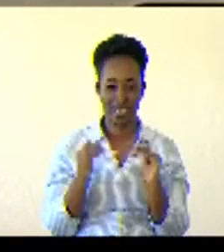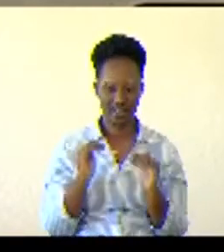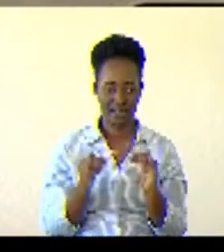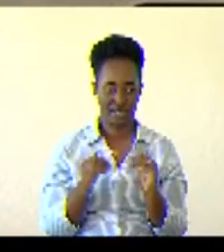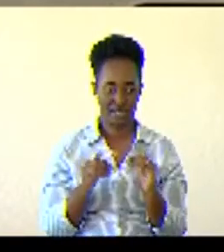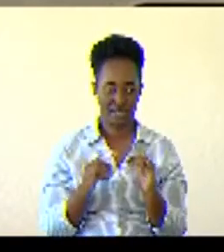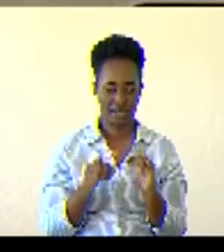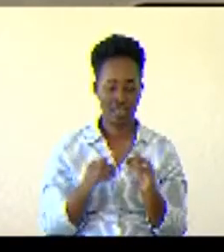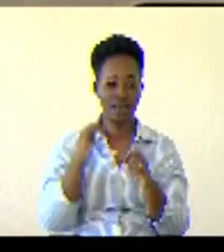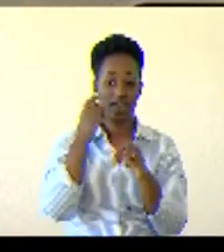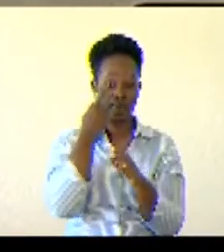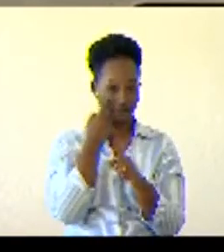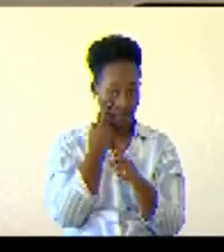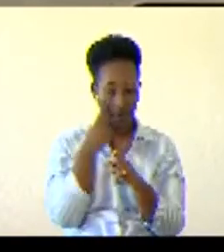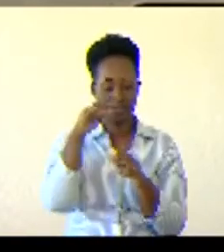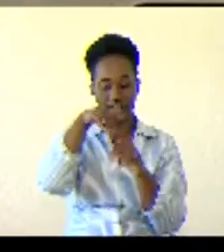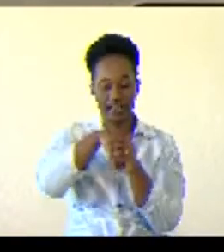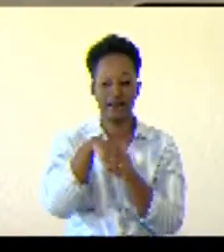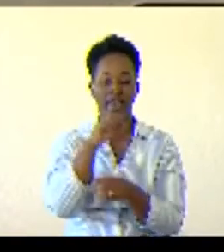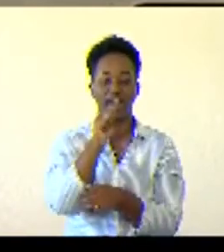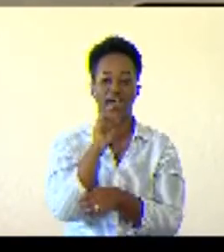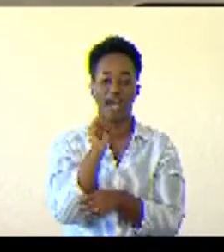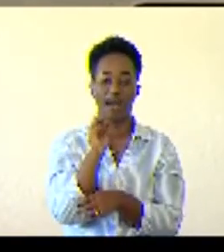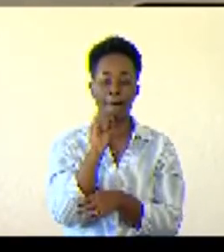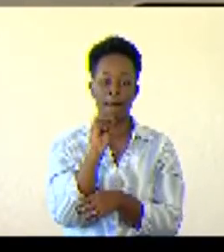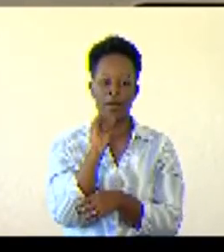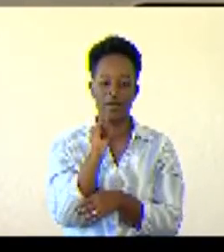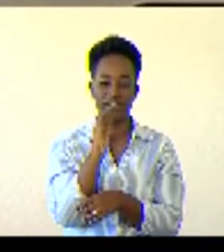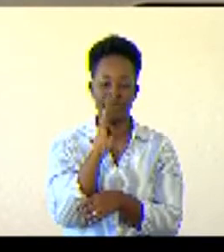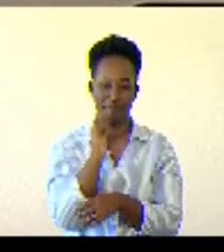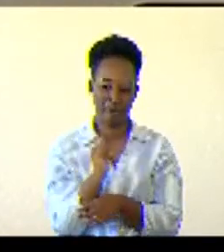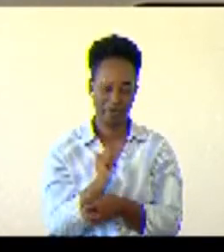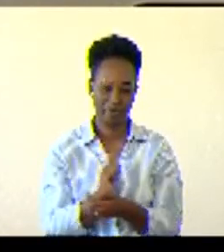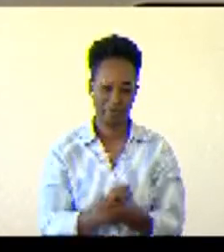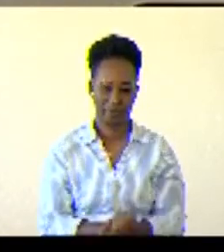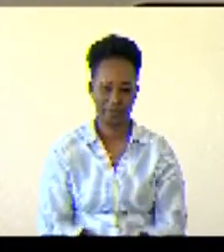that are found in amoeba, that are